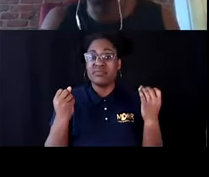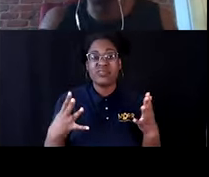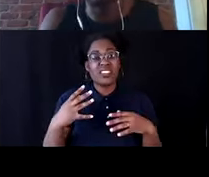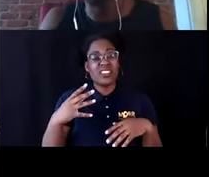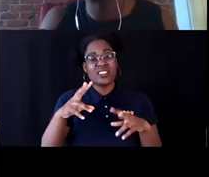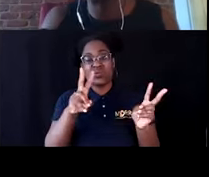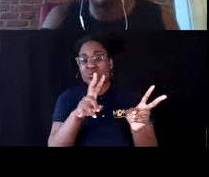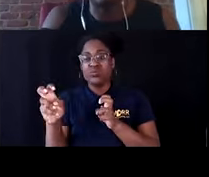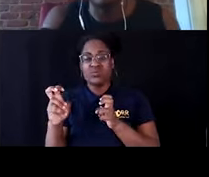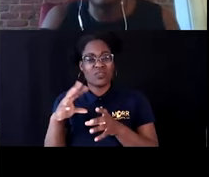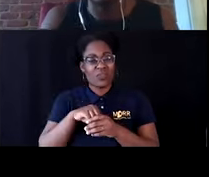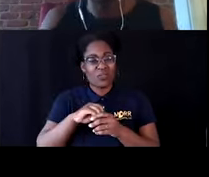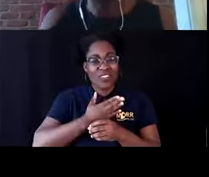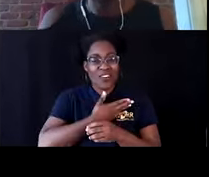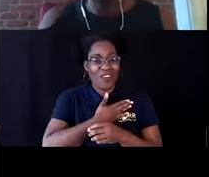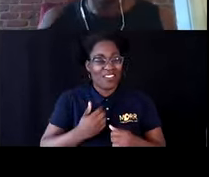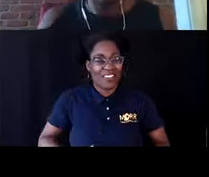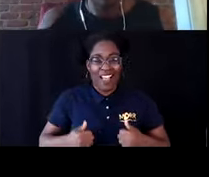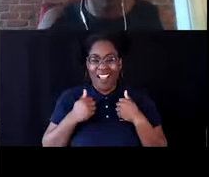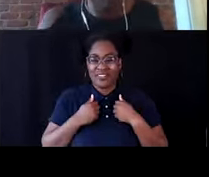don't live single issue lives,